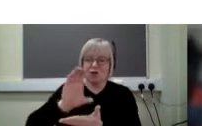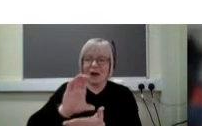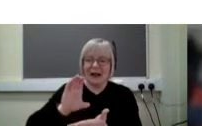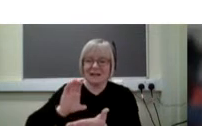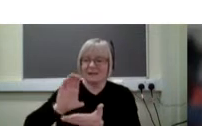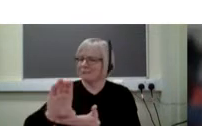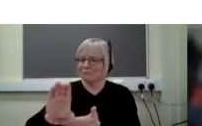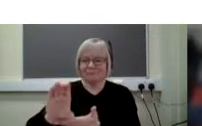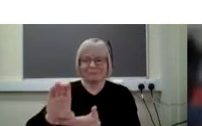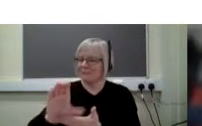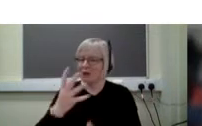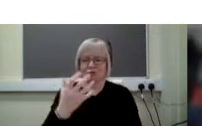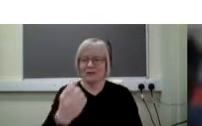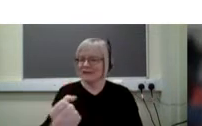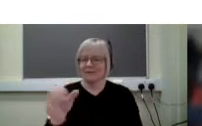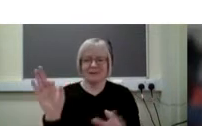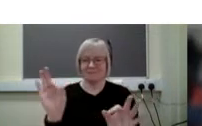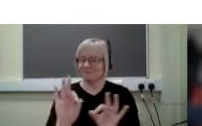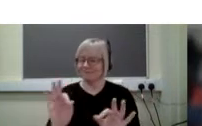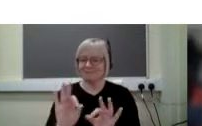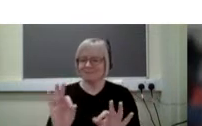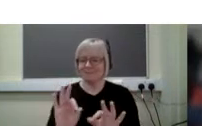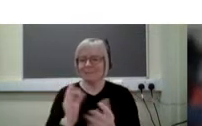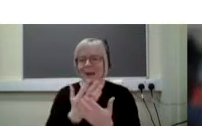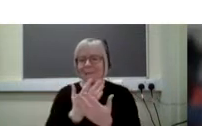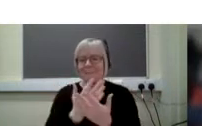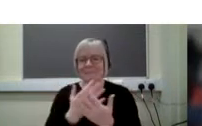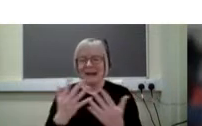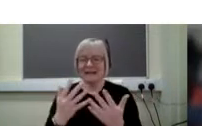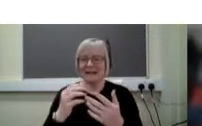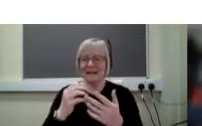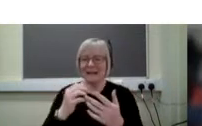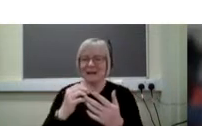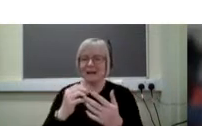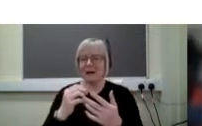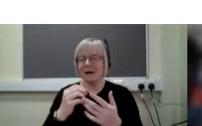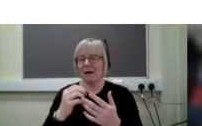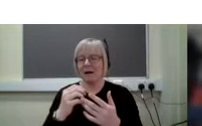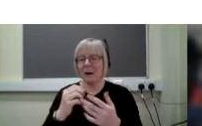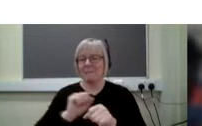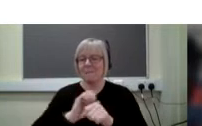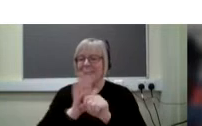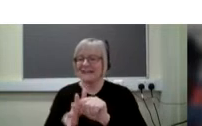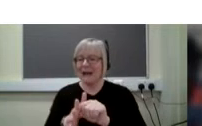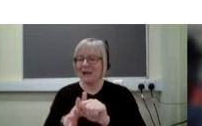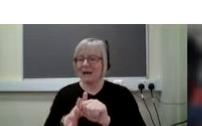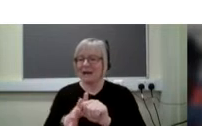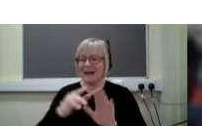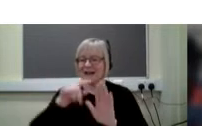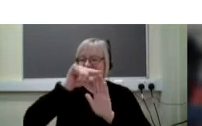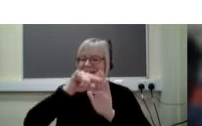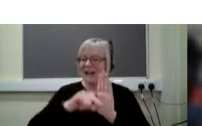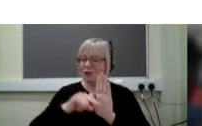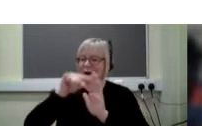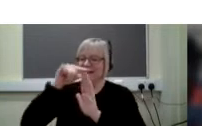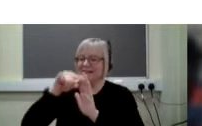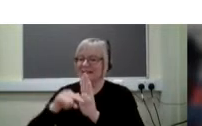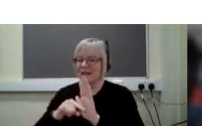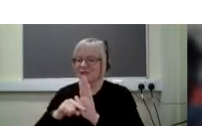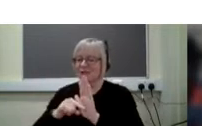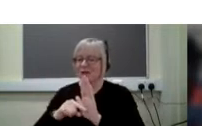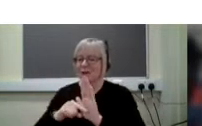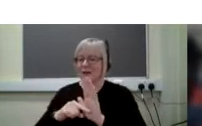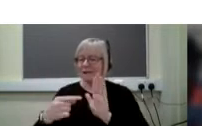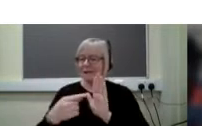of the pandemic directives, which really aimed at